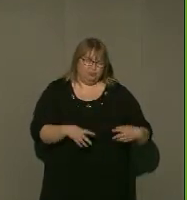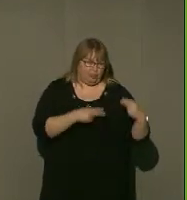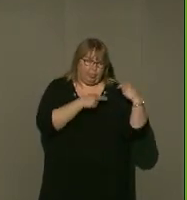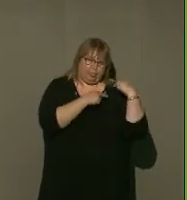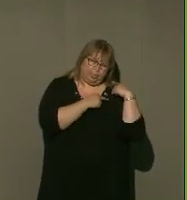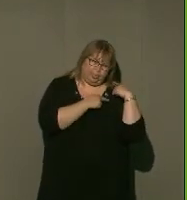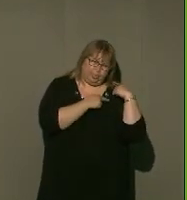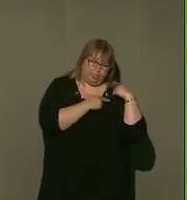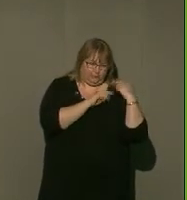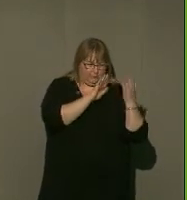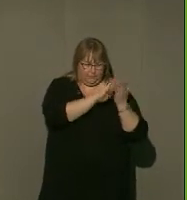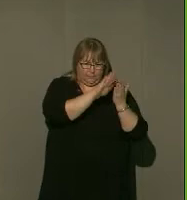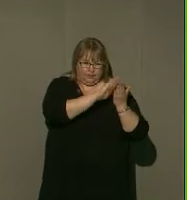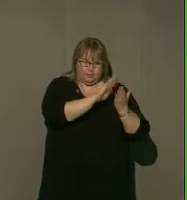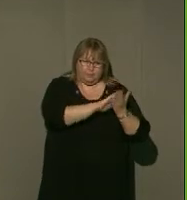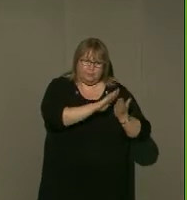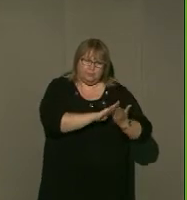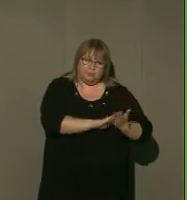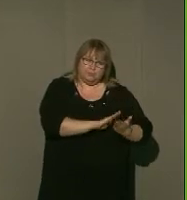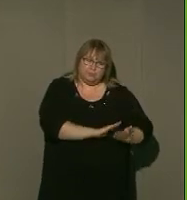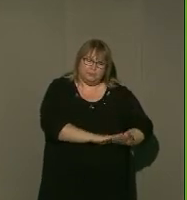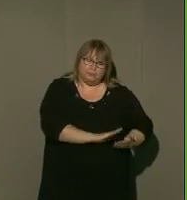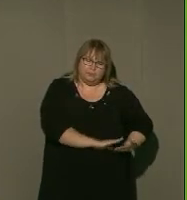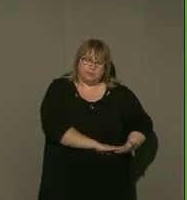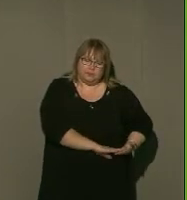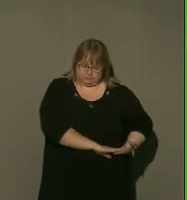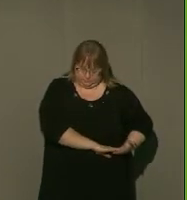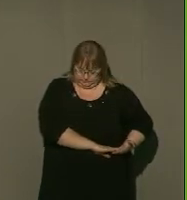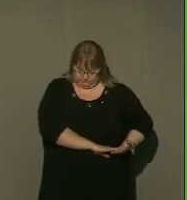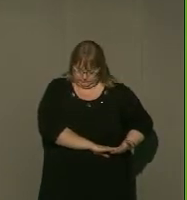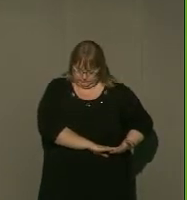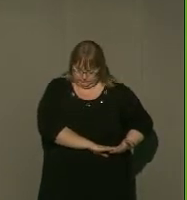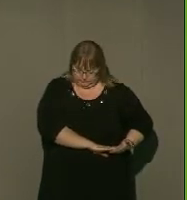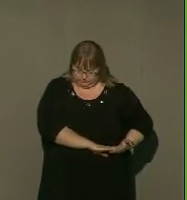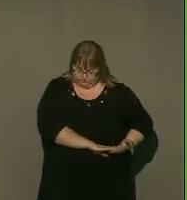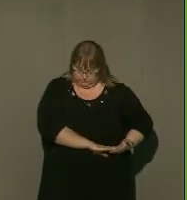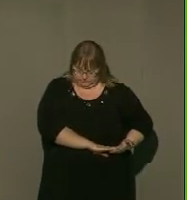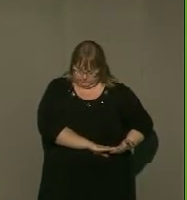And, you know, I think that needs to be acknowledged, that's all.